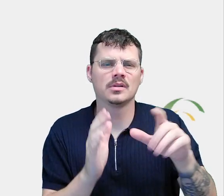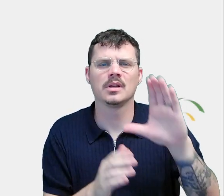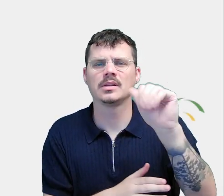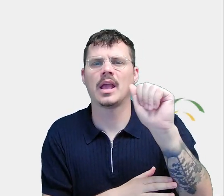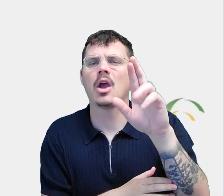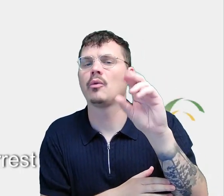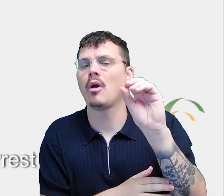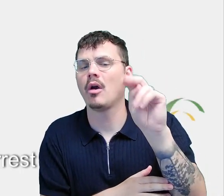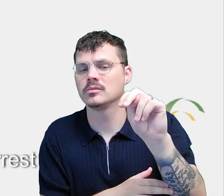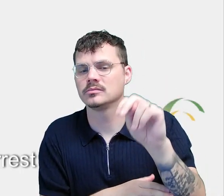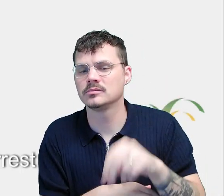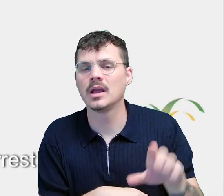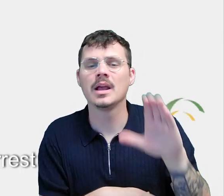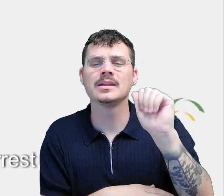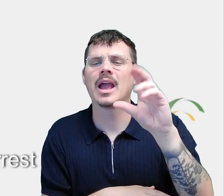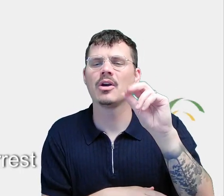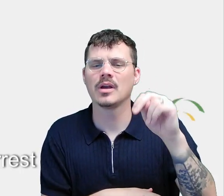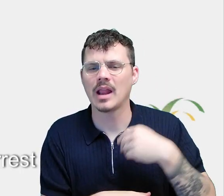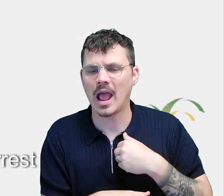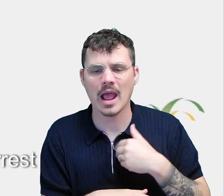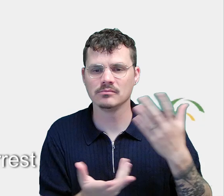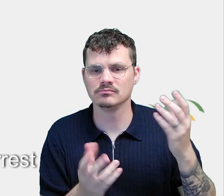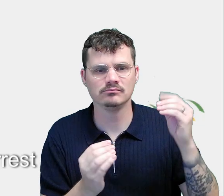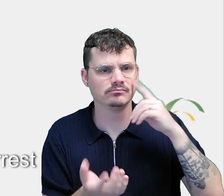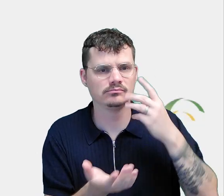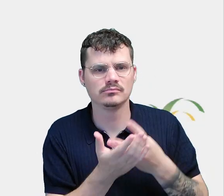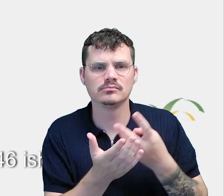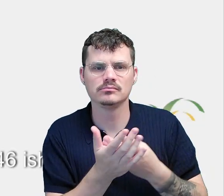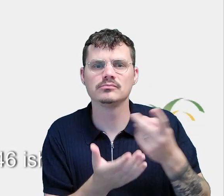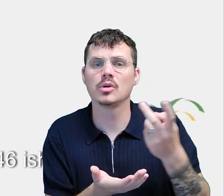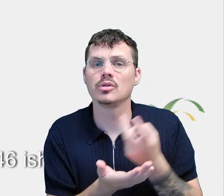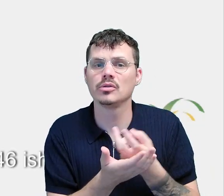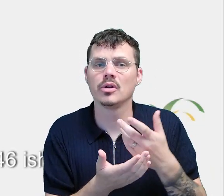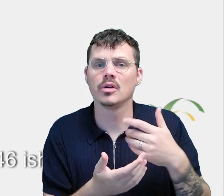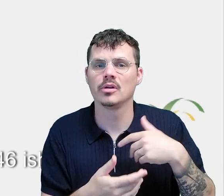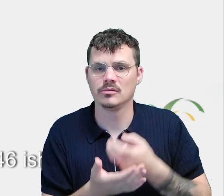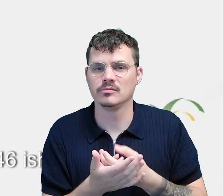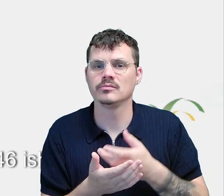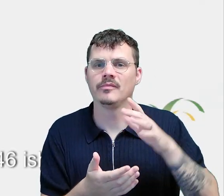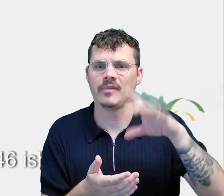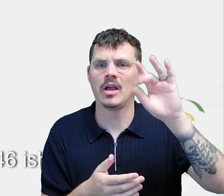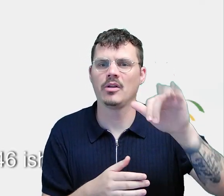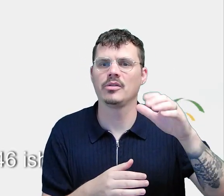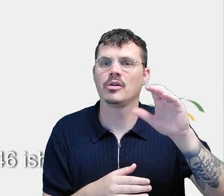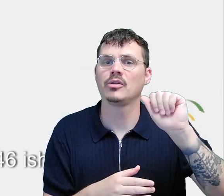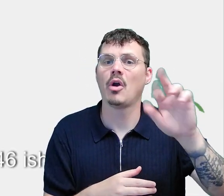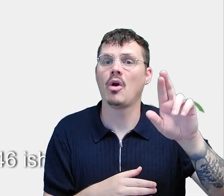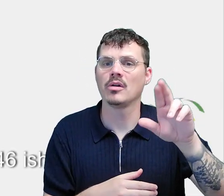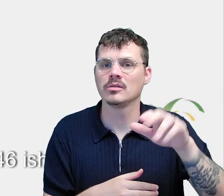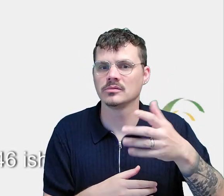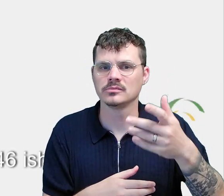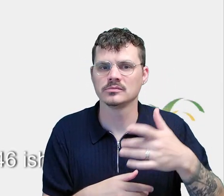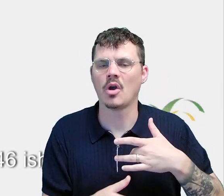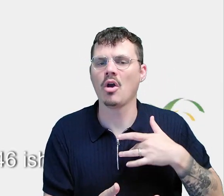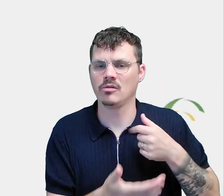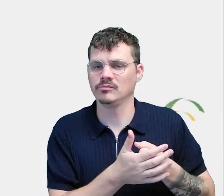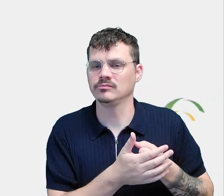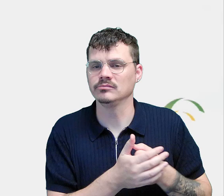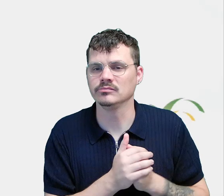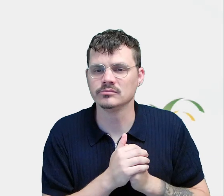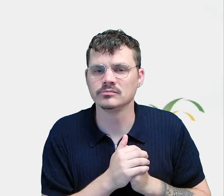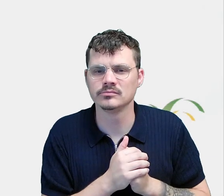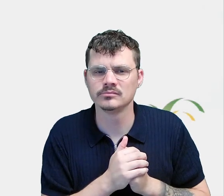Karen. Karen had an unwitnessed cardiac arrest found in a car by the side of the road,